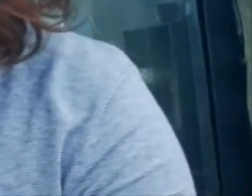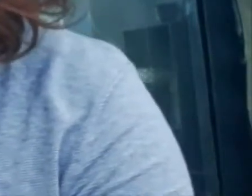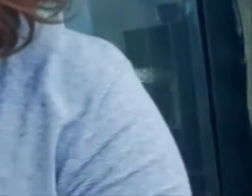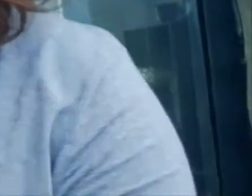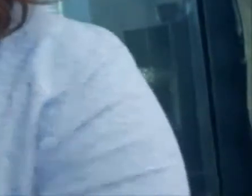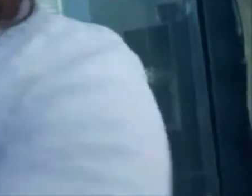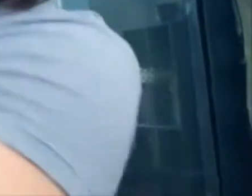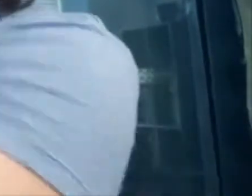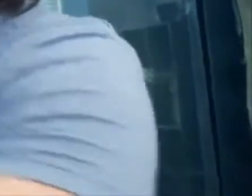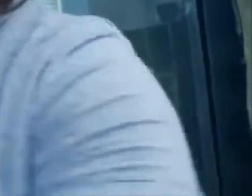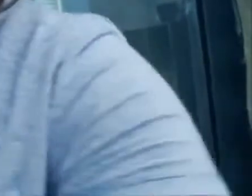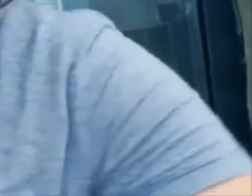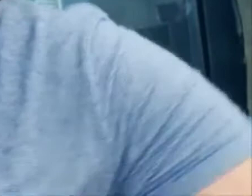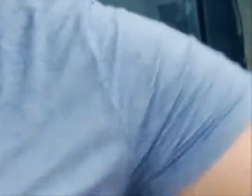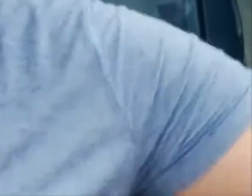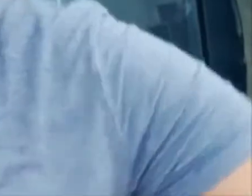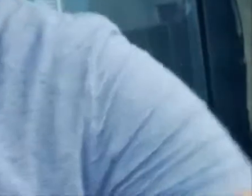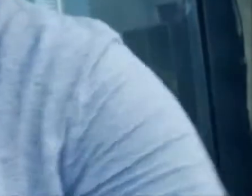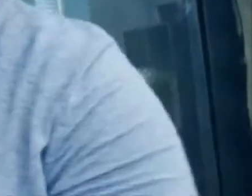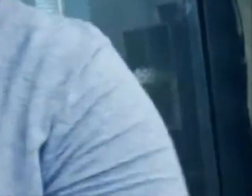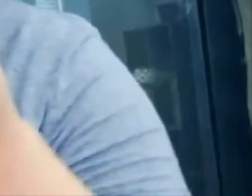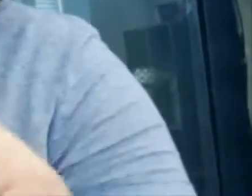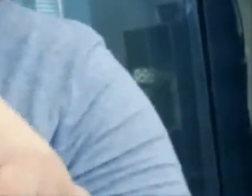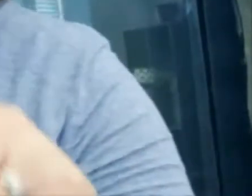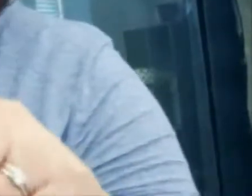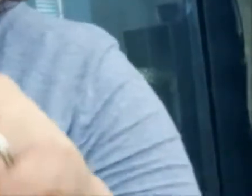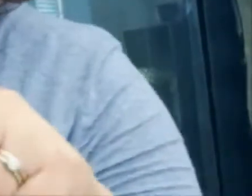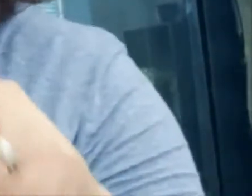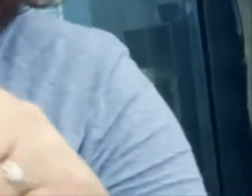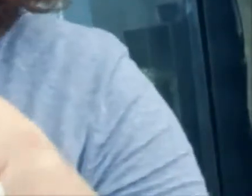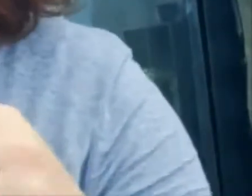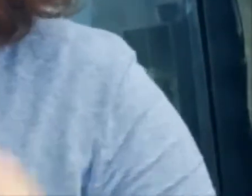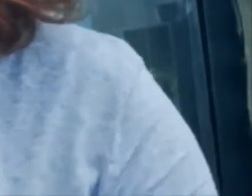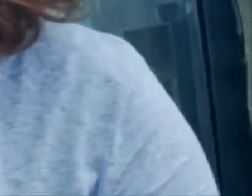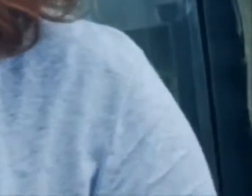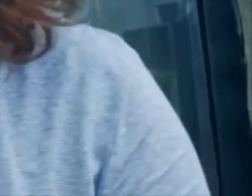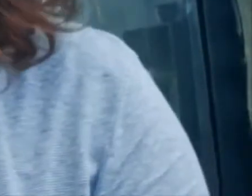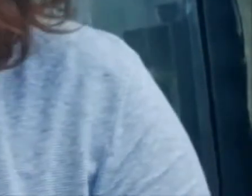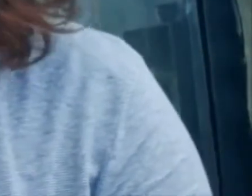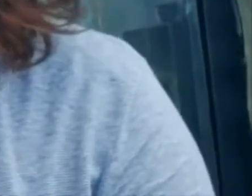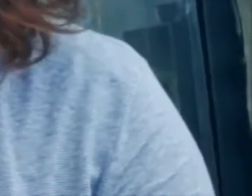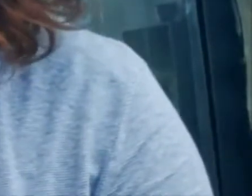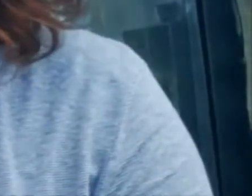A fun fact I just learned is that there are